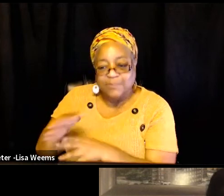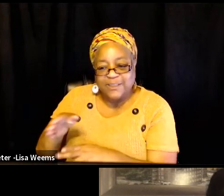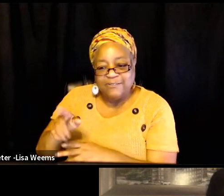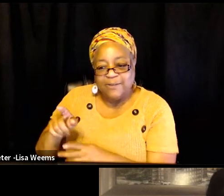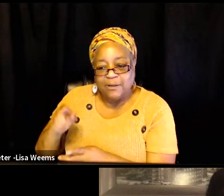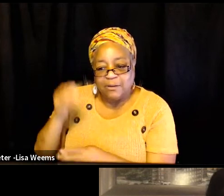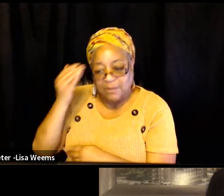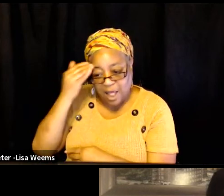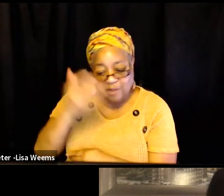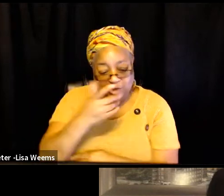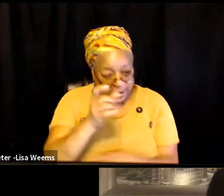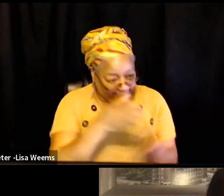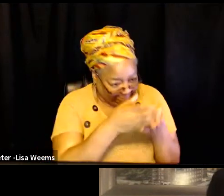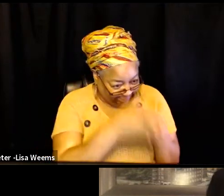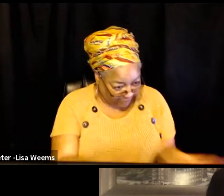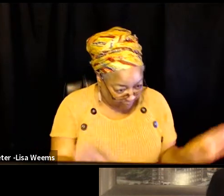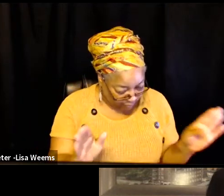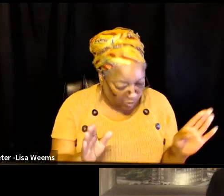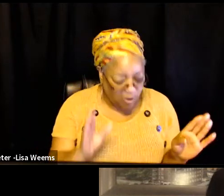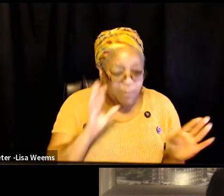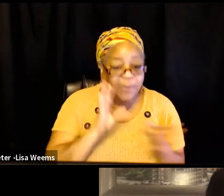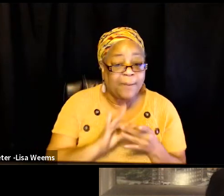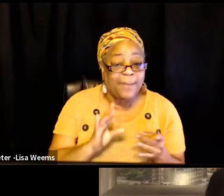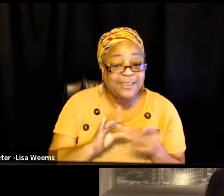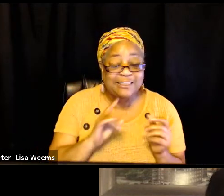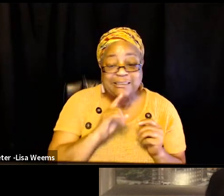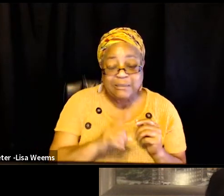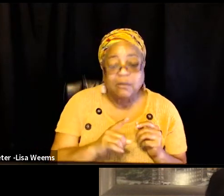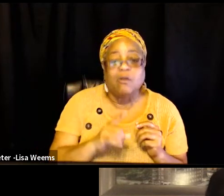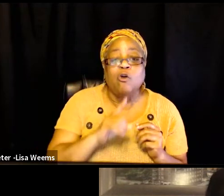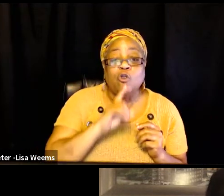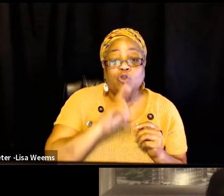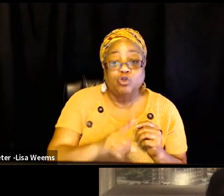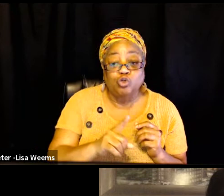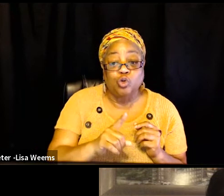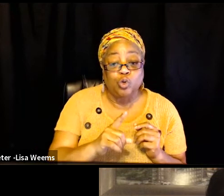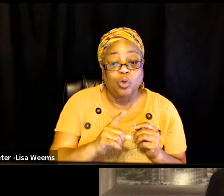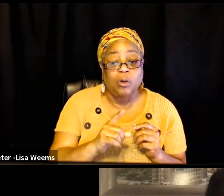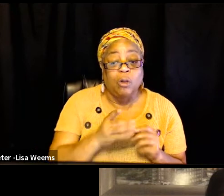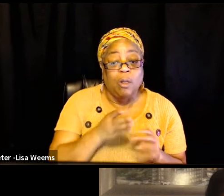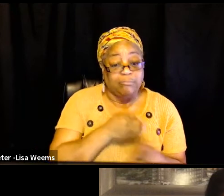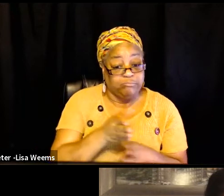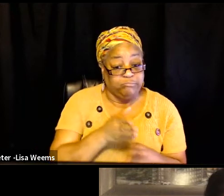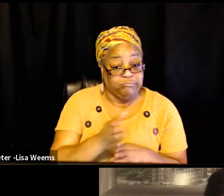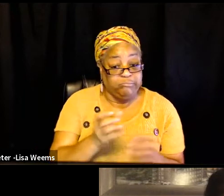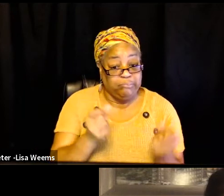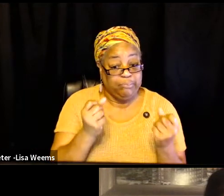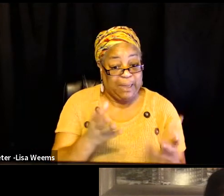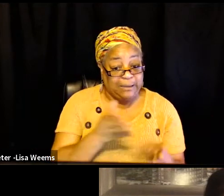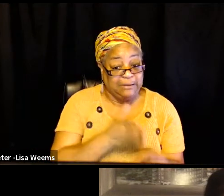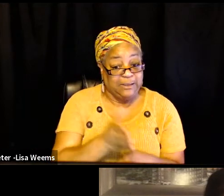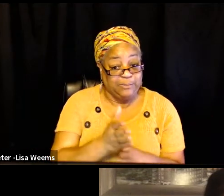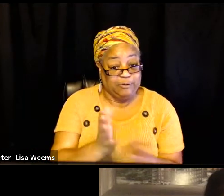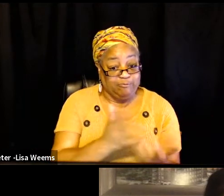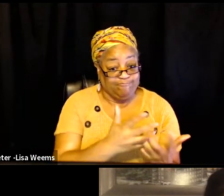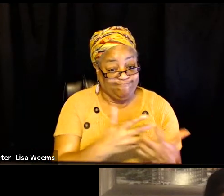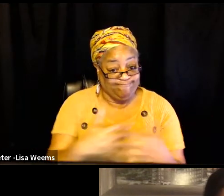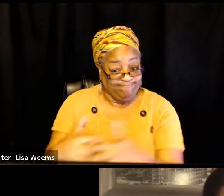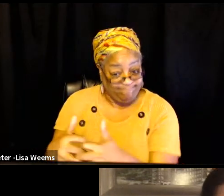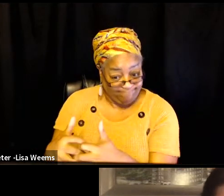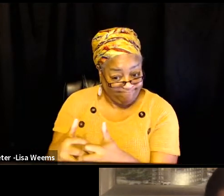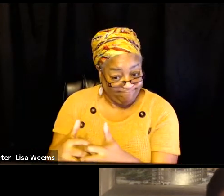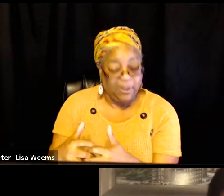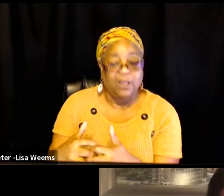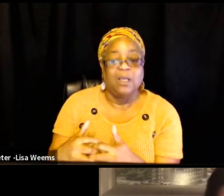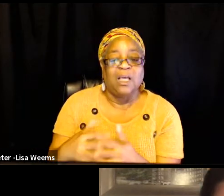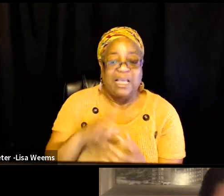is more like the true multidisciplinary is the balance between the two things, you know, between the ability to be intuitive and